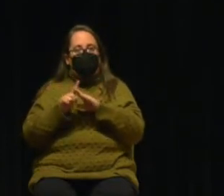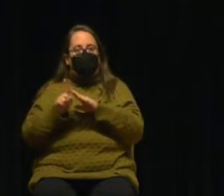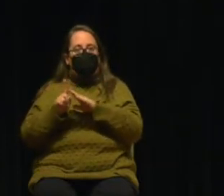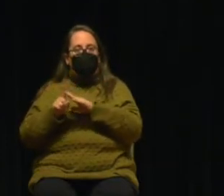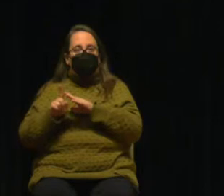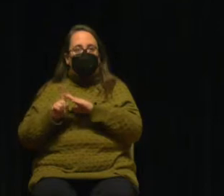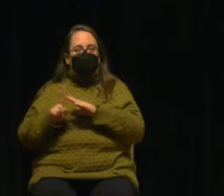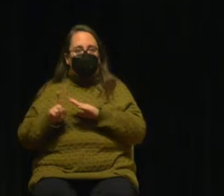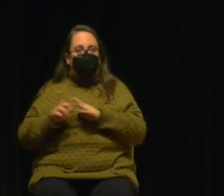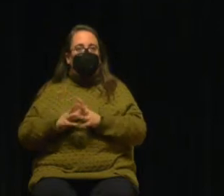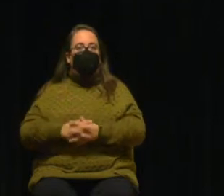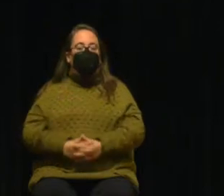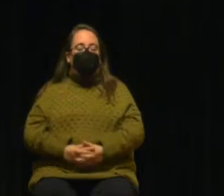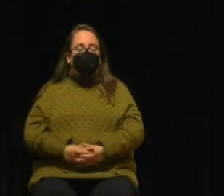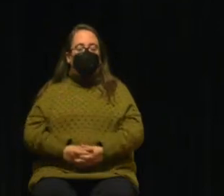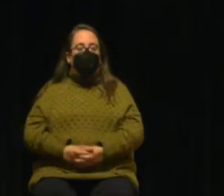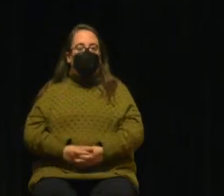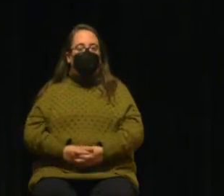compartments.